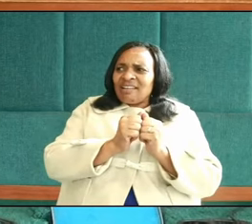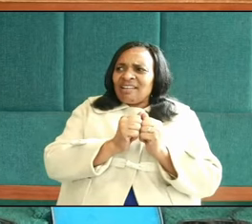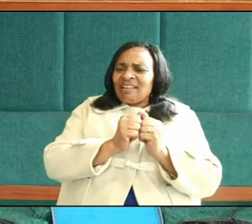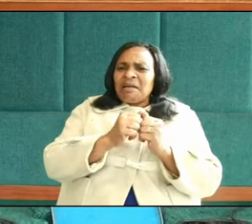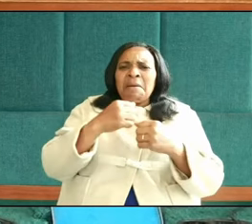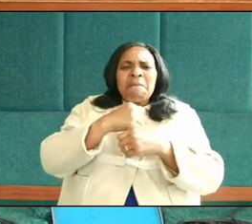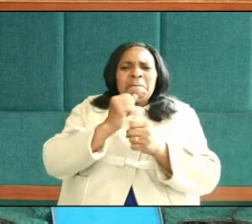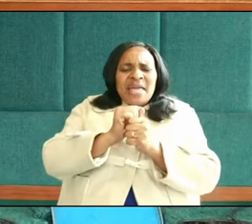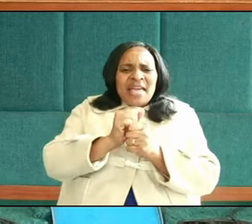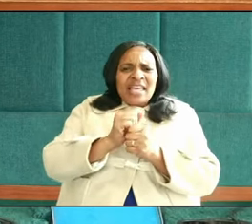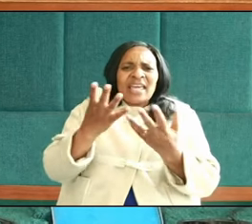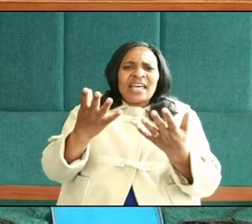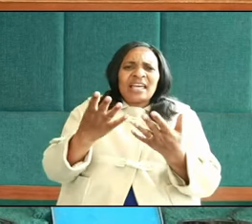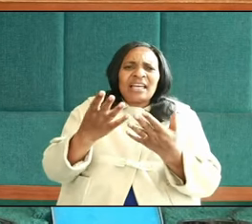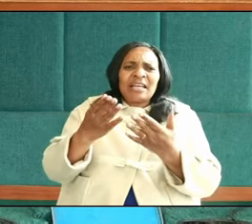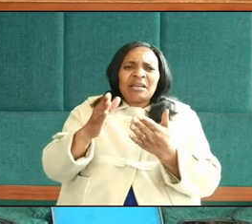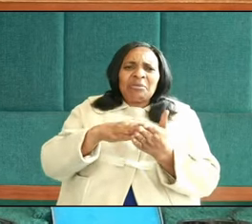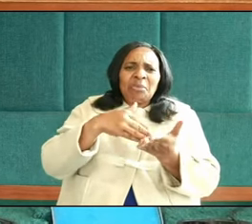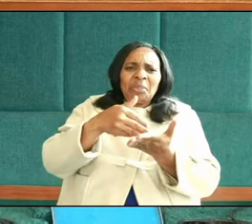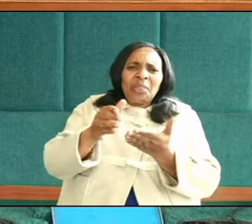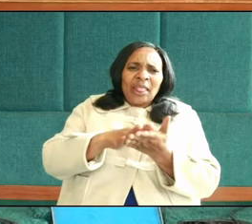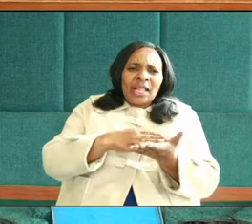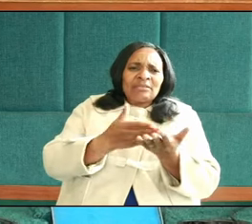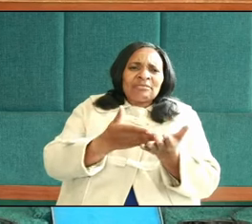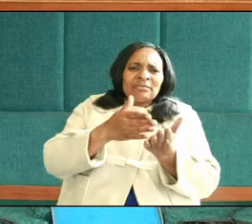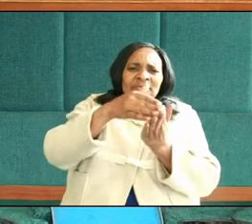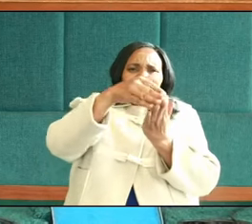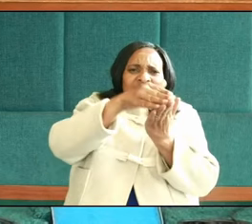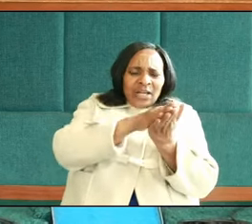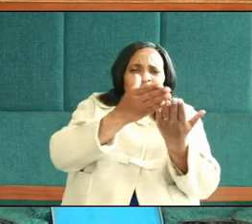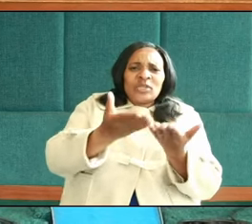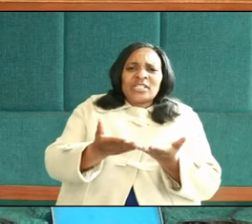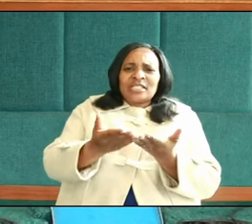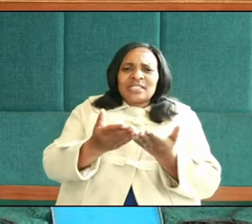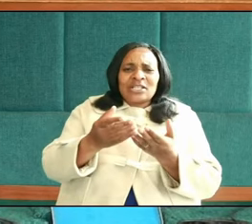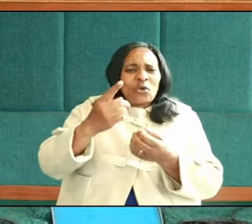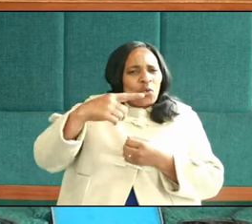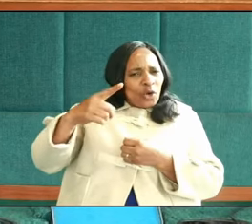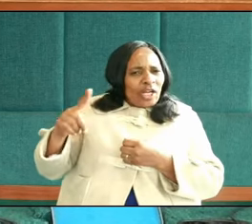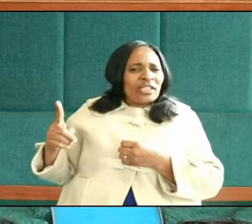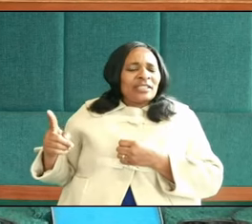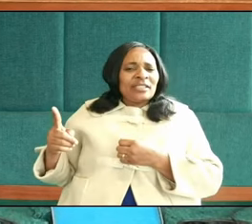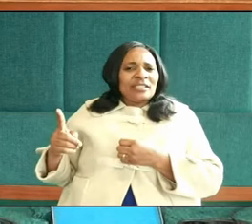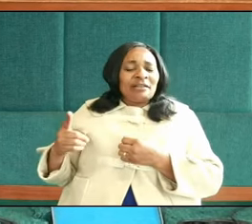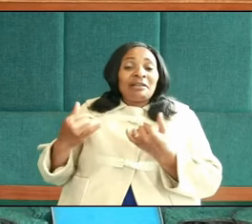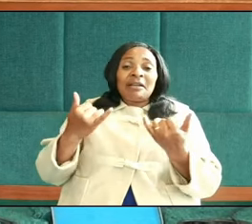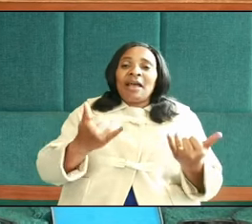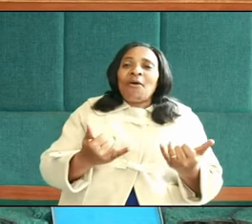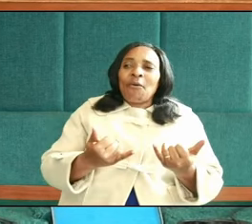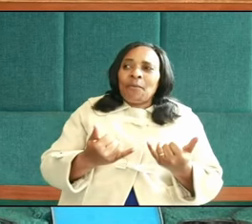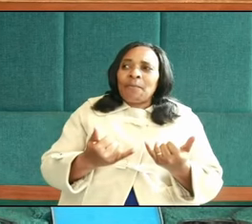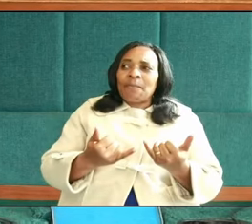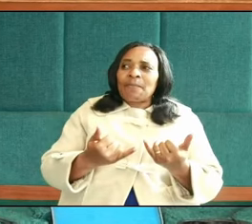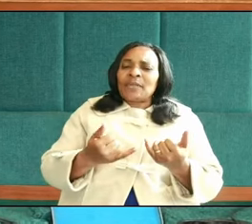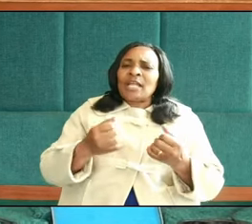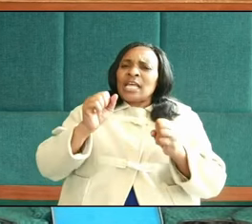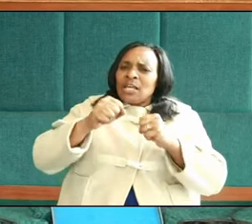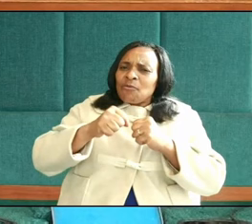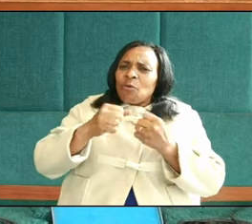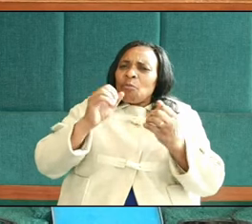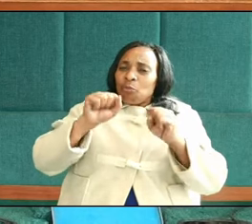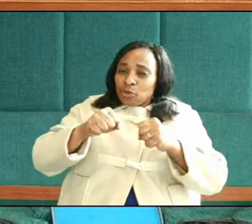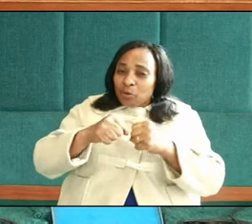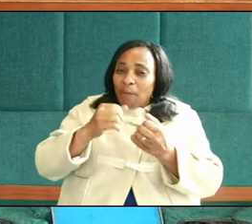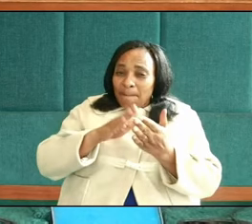We could make a peanut butter jelly sandwich. You are absolutely correct. Now, could I make a peanut butter and